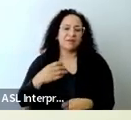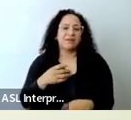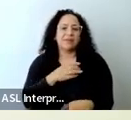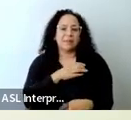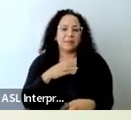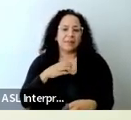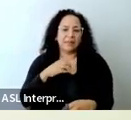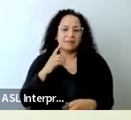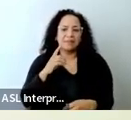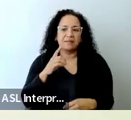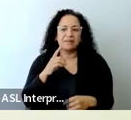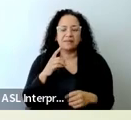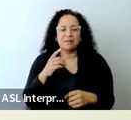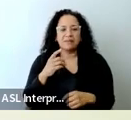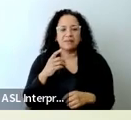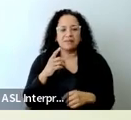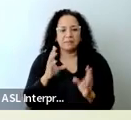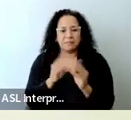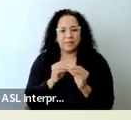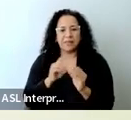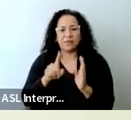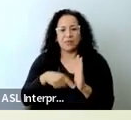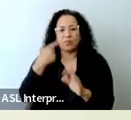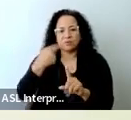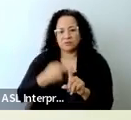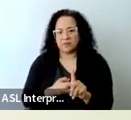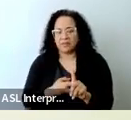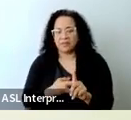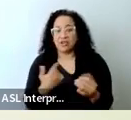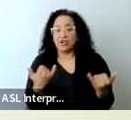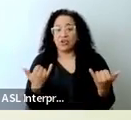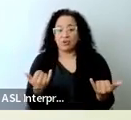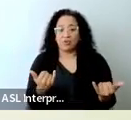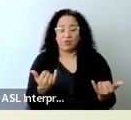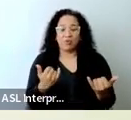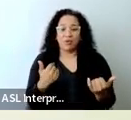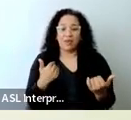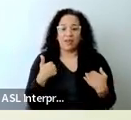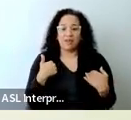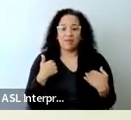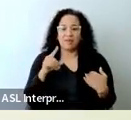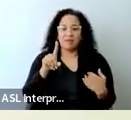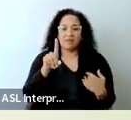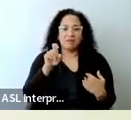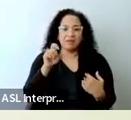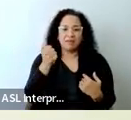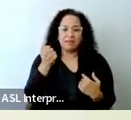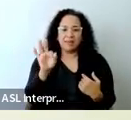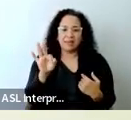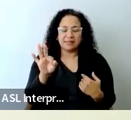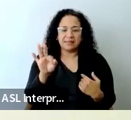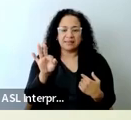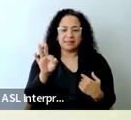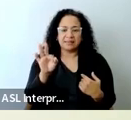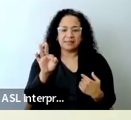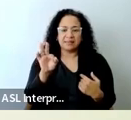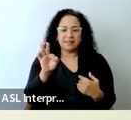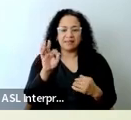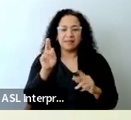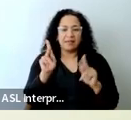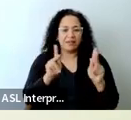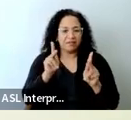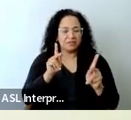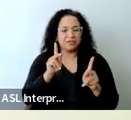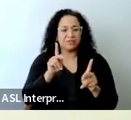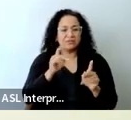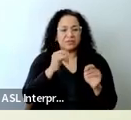committee, which we meet once a month. Currently, that we have 119 individuals